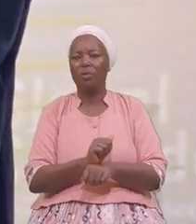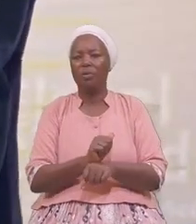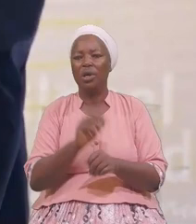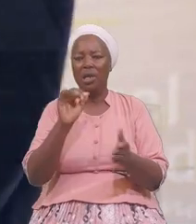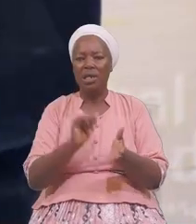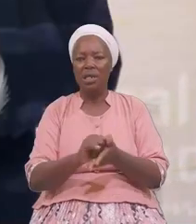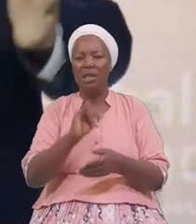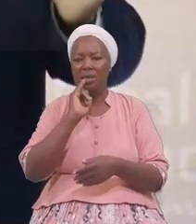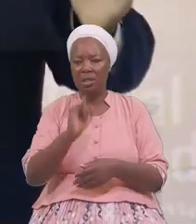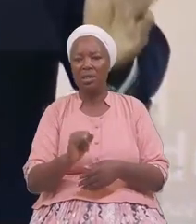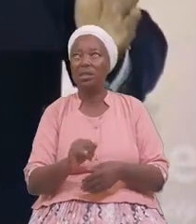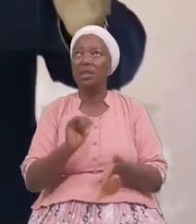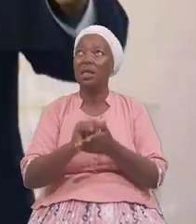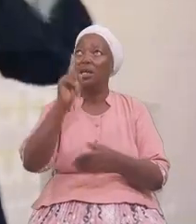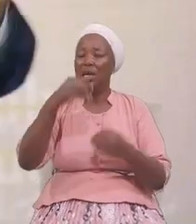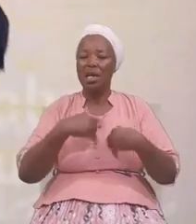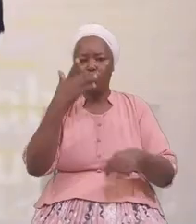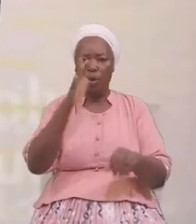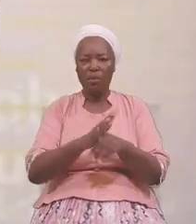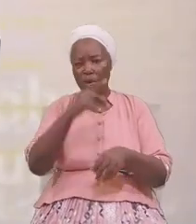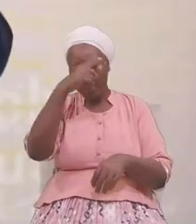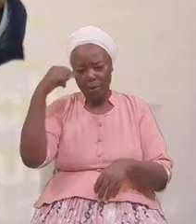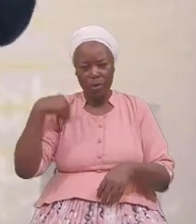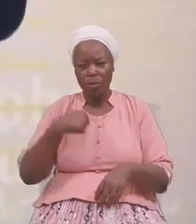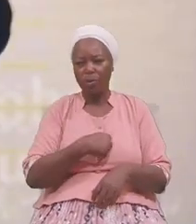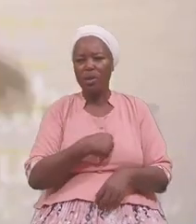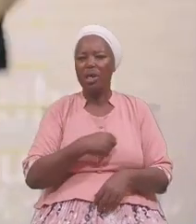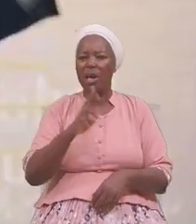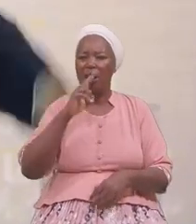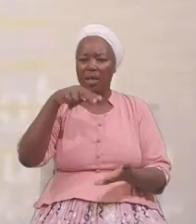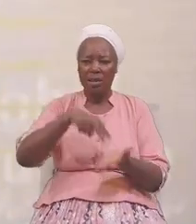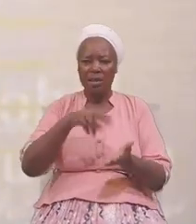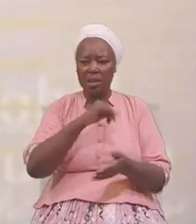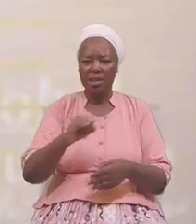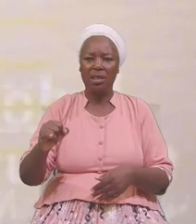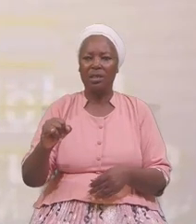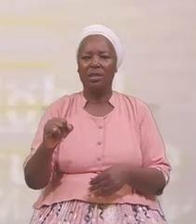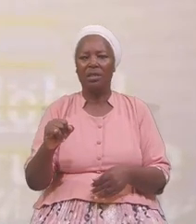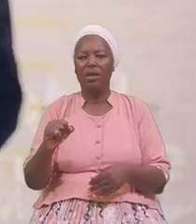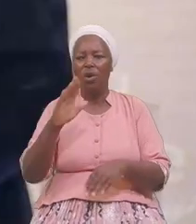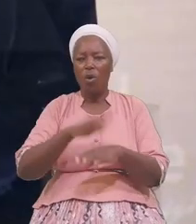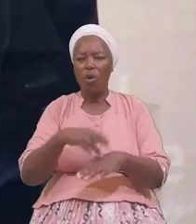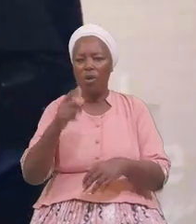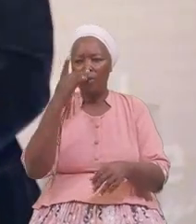is promised because we are standing on the